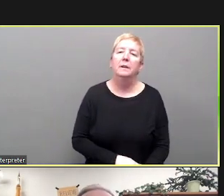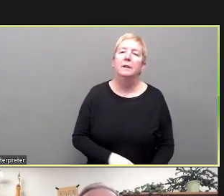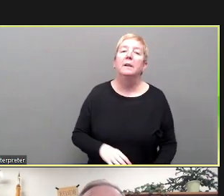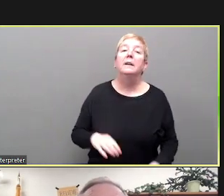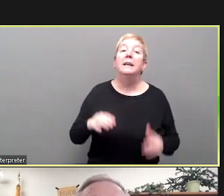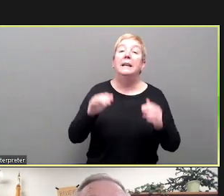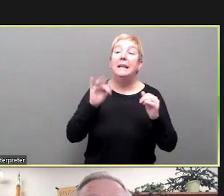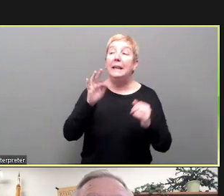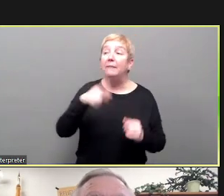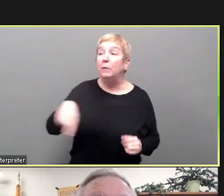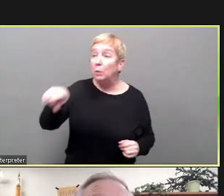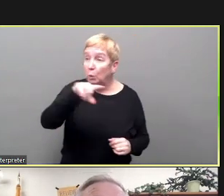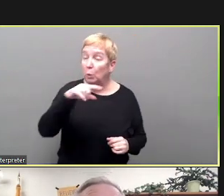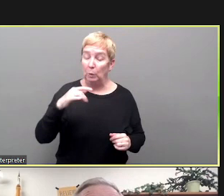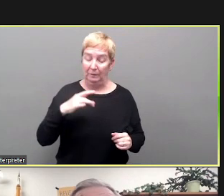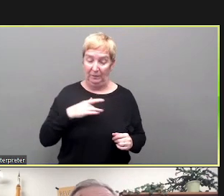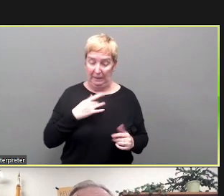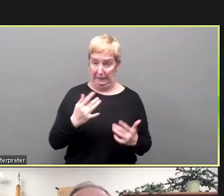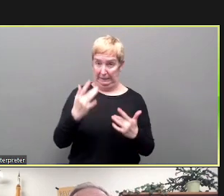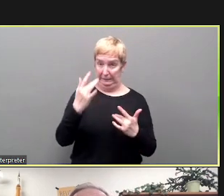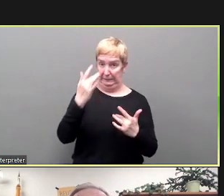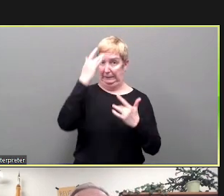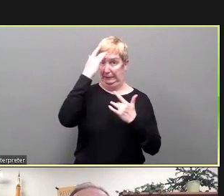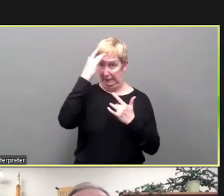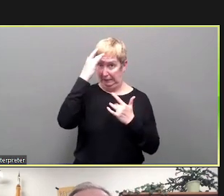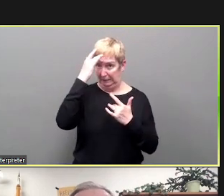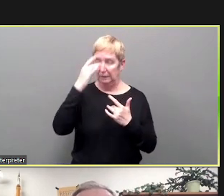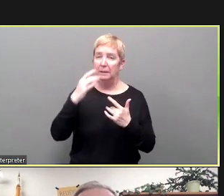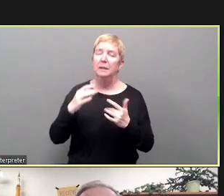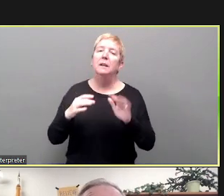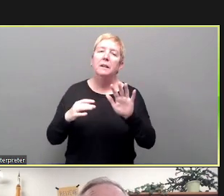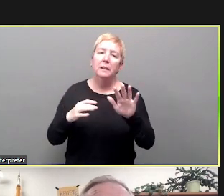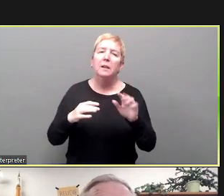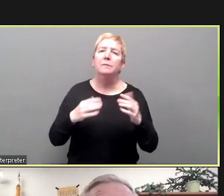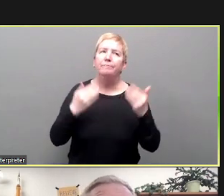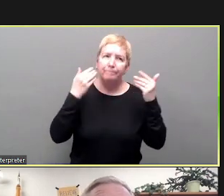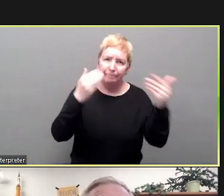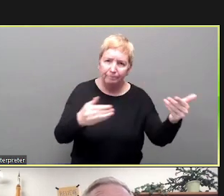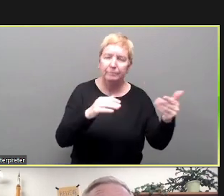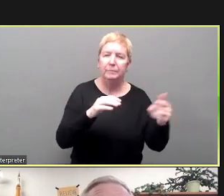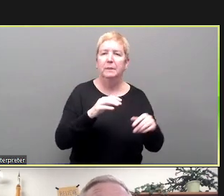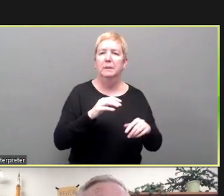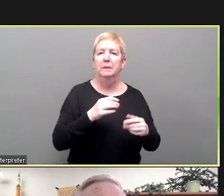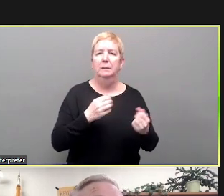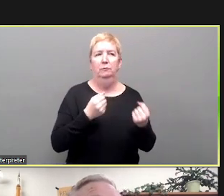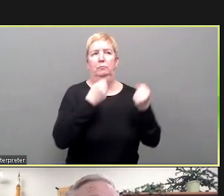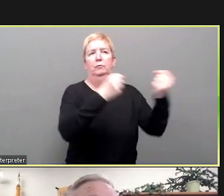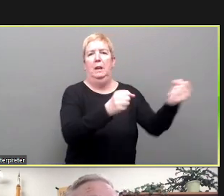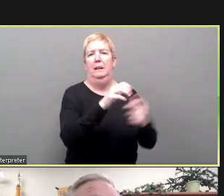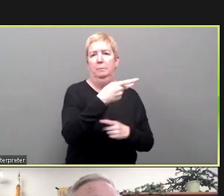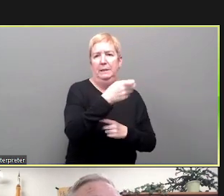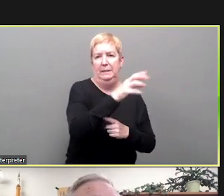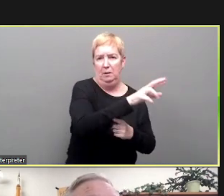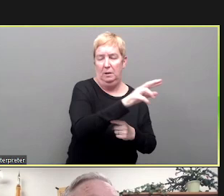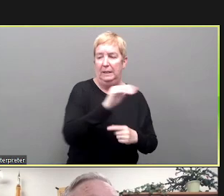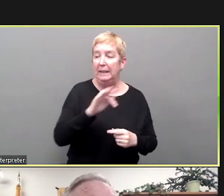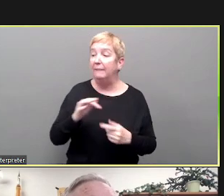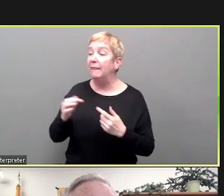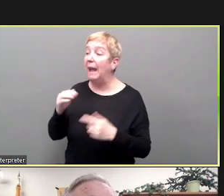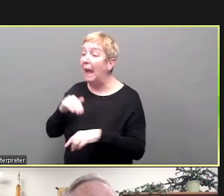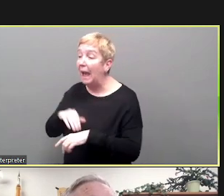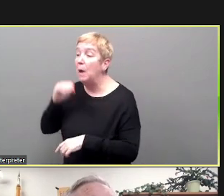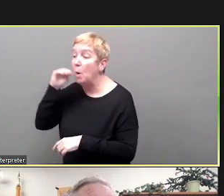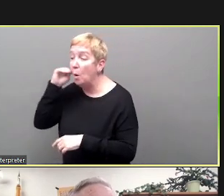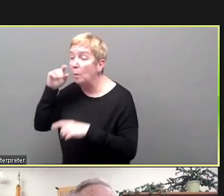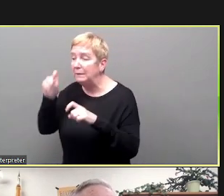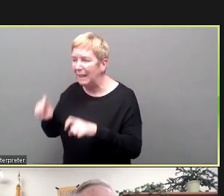of the testing for asymptomatic people to home testing, so there's more room and more access for testing. So